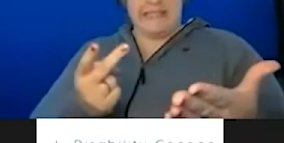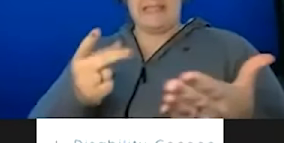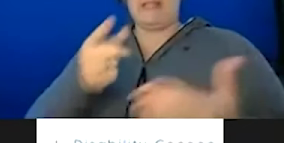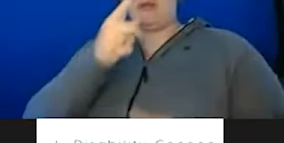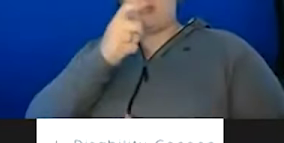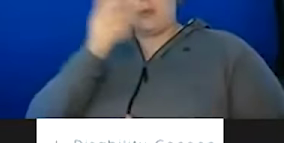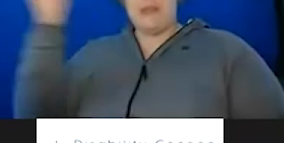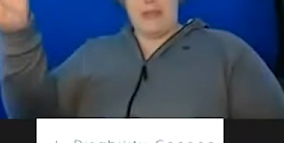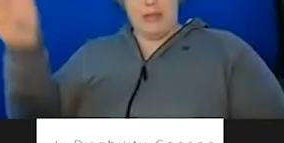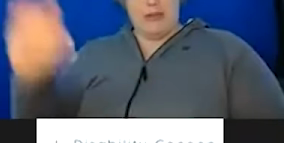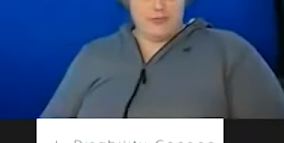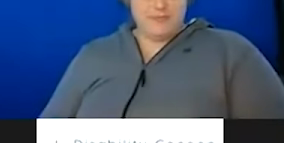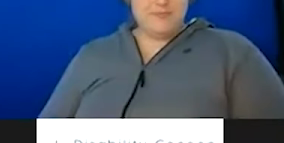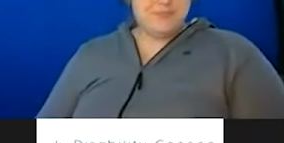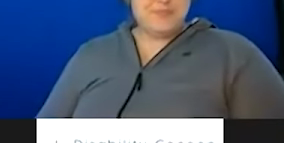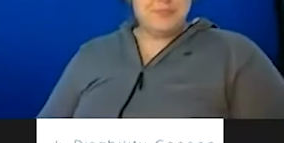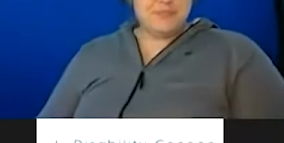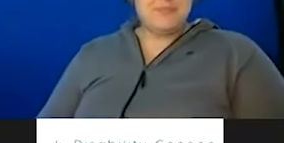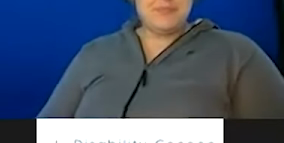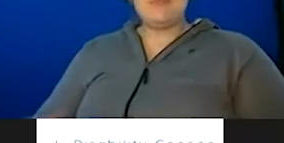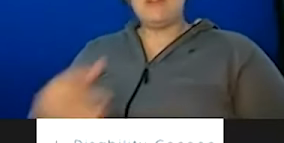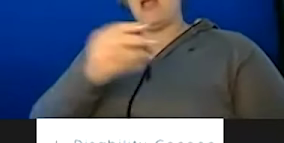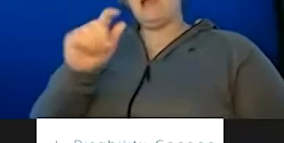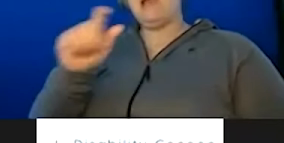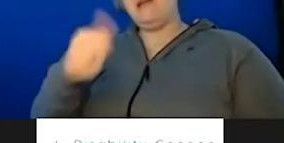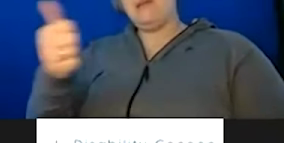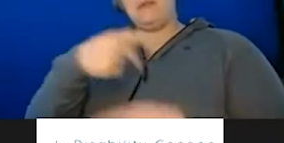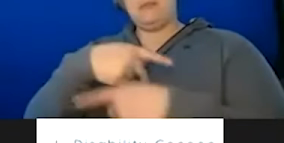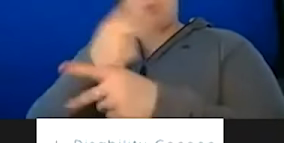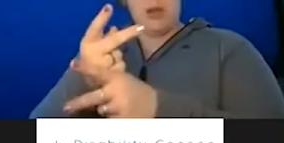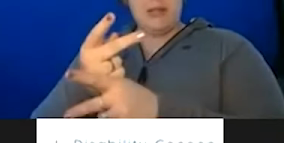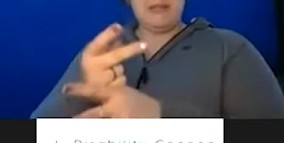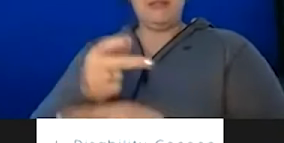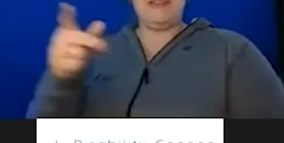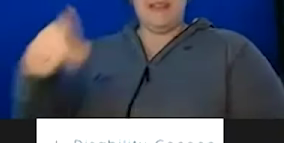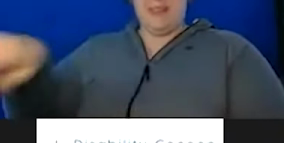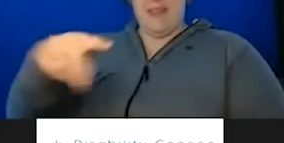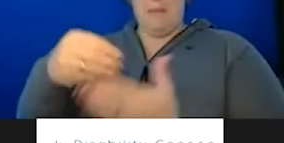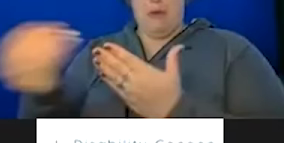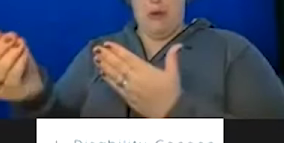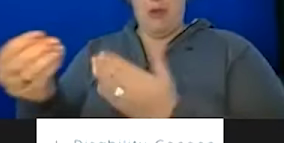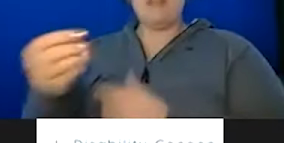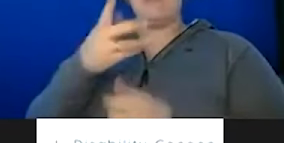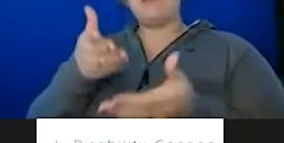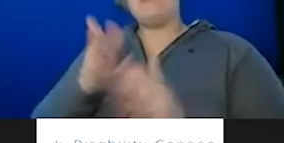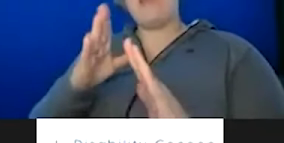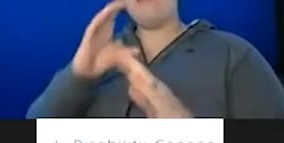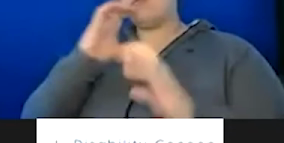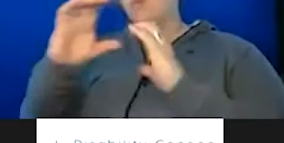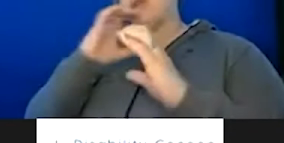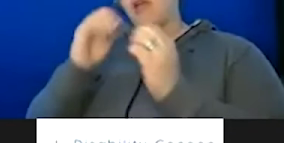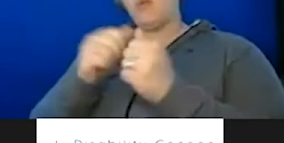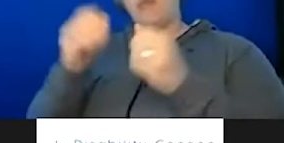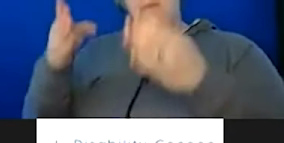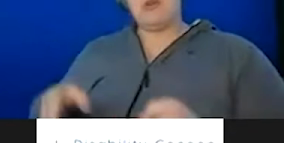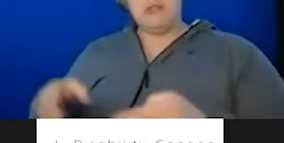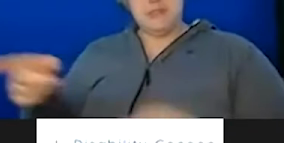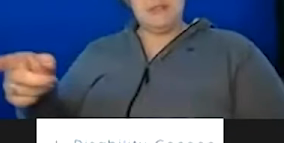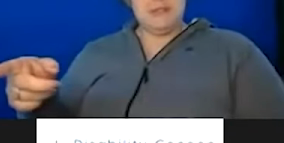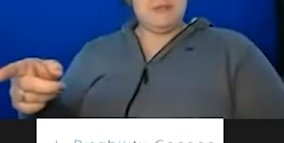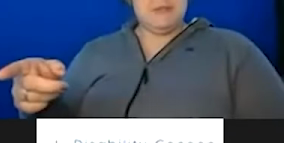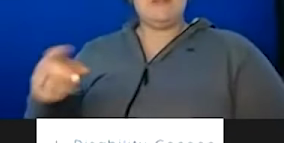of the particular product that they bought, it also allowed them to communicate with the person that was at the door. So they were able to